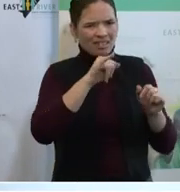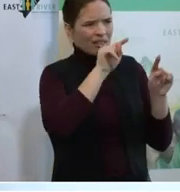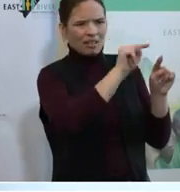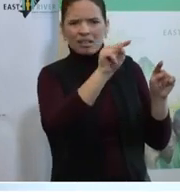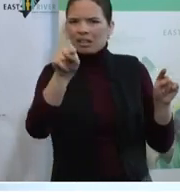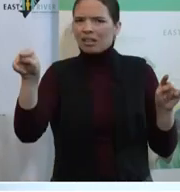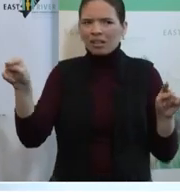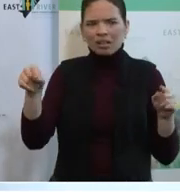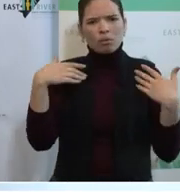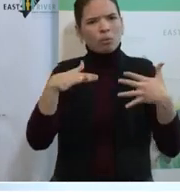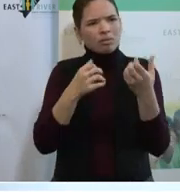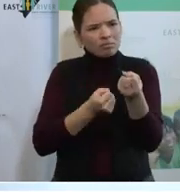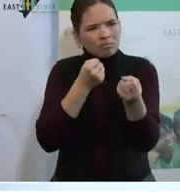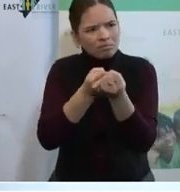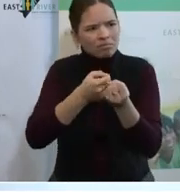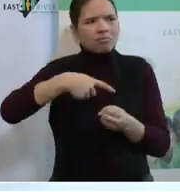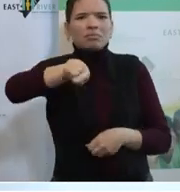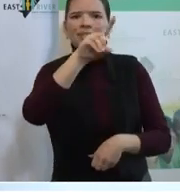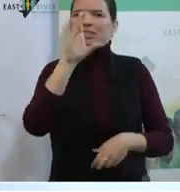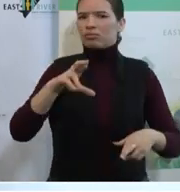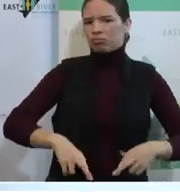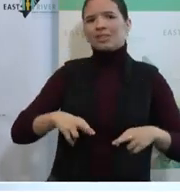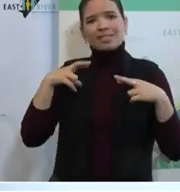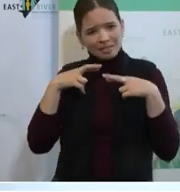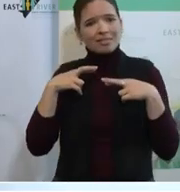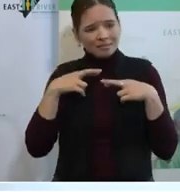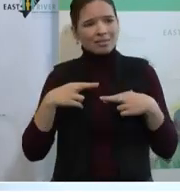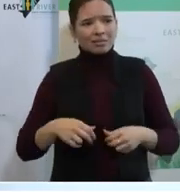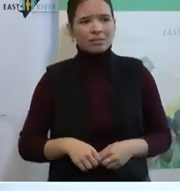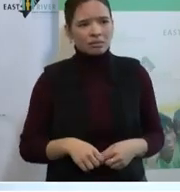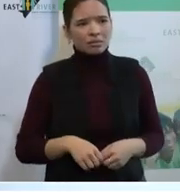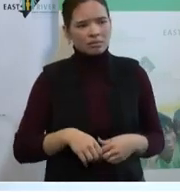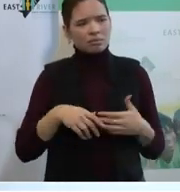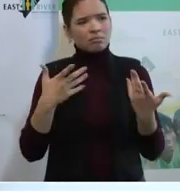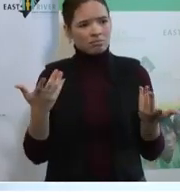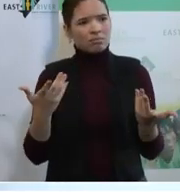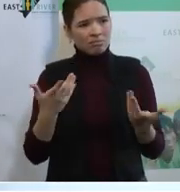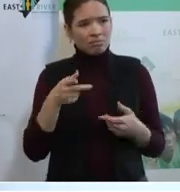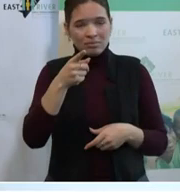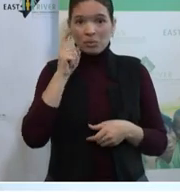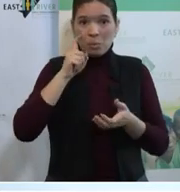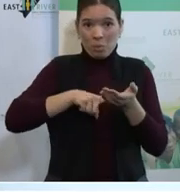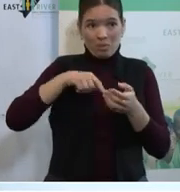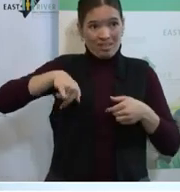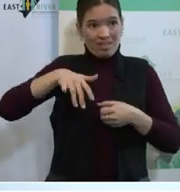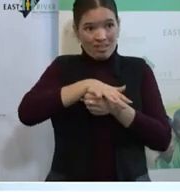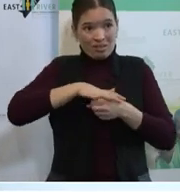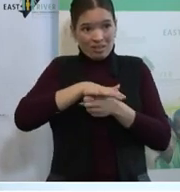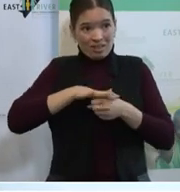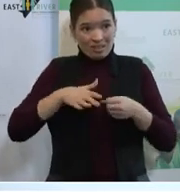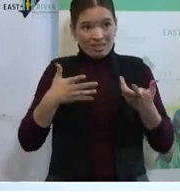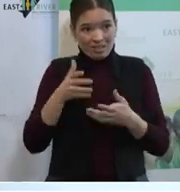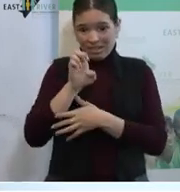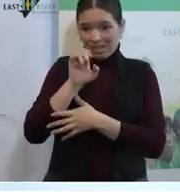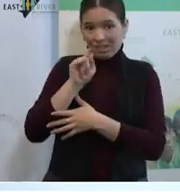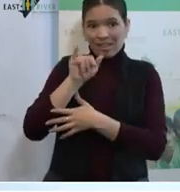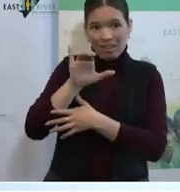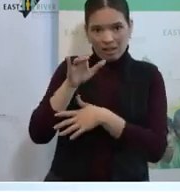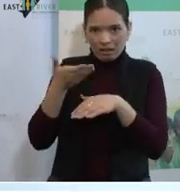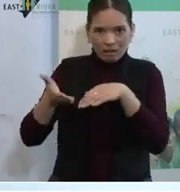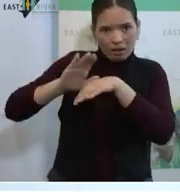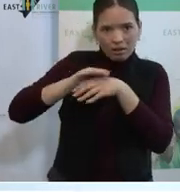the earned income credit is getting larger. The Mayor also mentioned other important credits, such as the credits